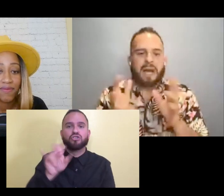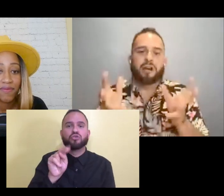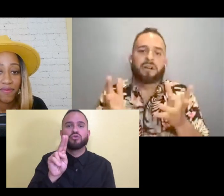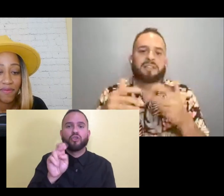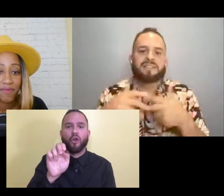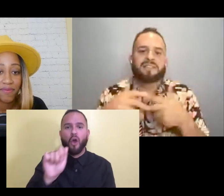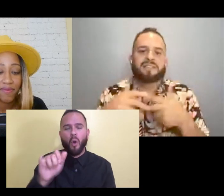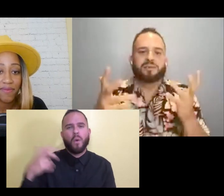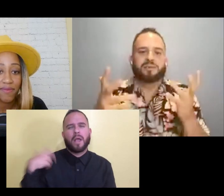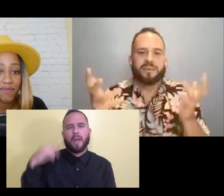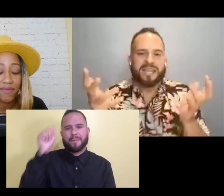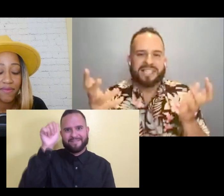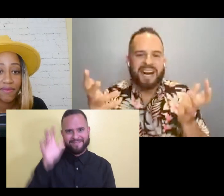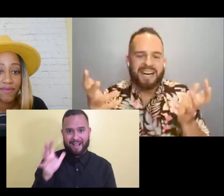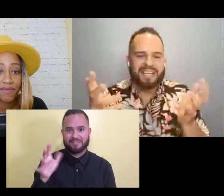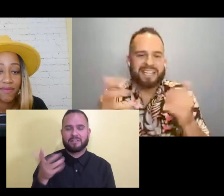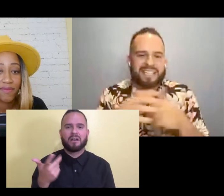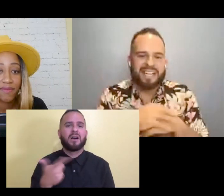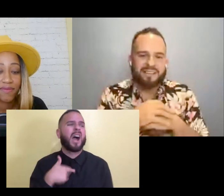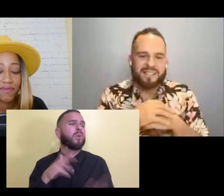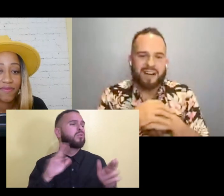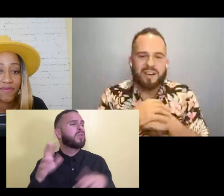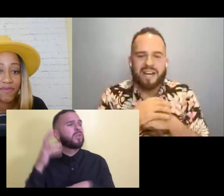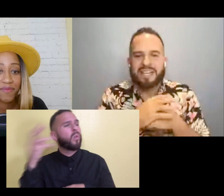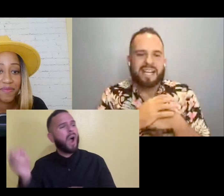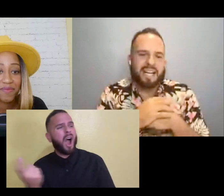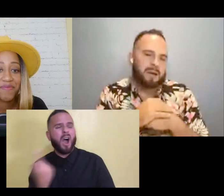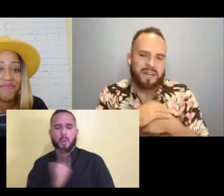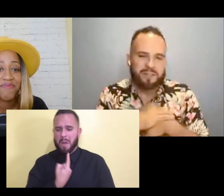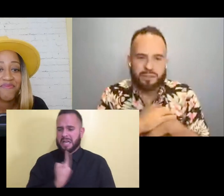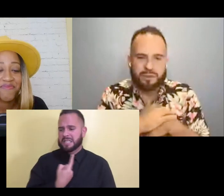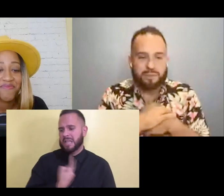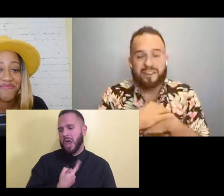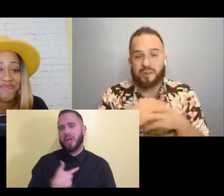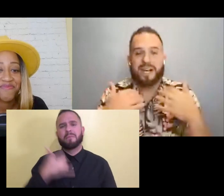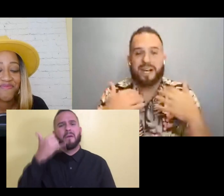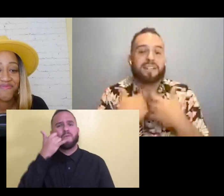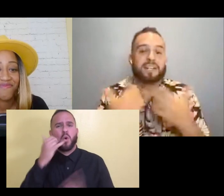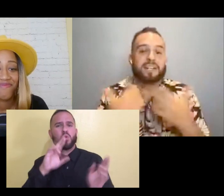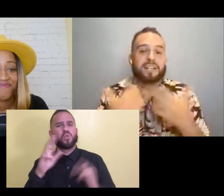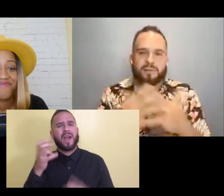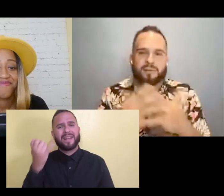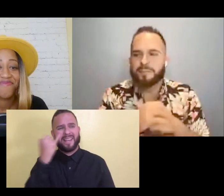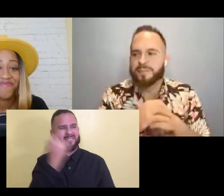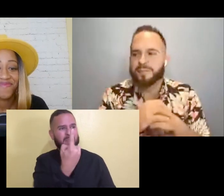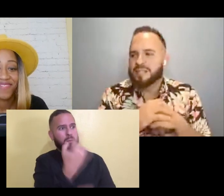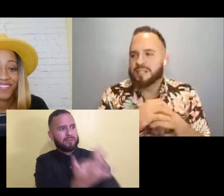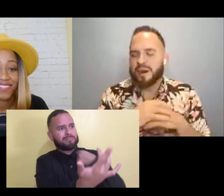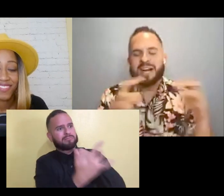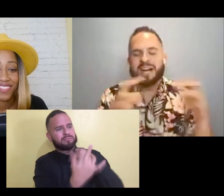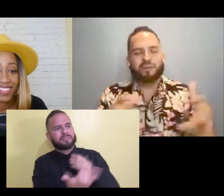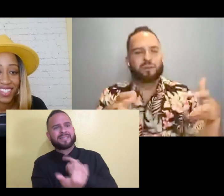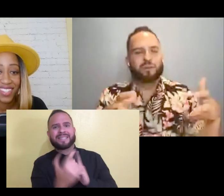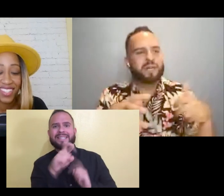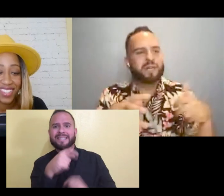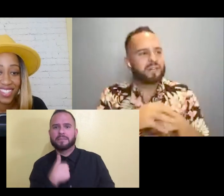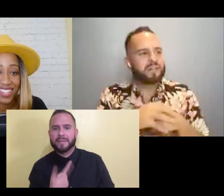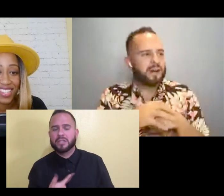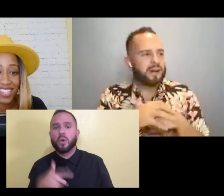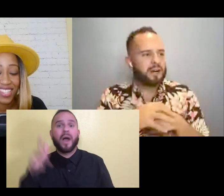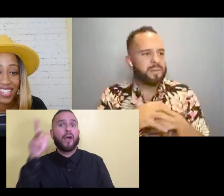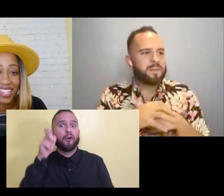I had heard of, like, this really amazing hike. And I was like, okay, like, I'm down to do it, whatever. But I'd never done it before. So I had a group